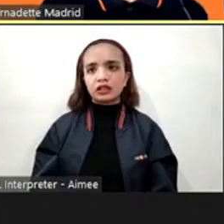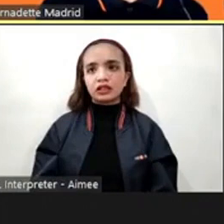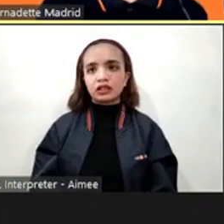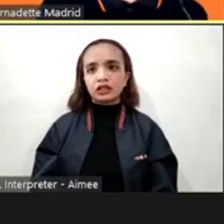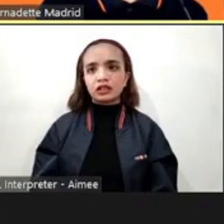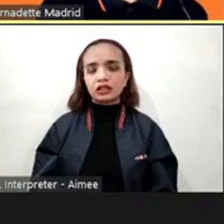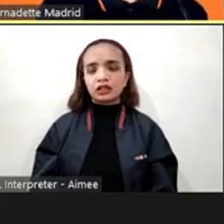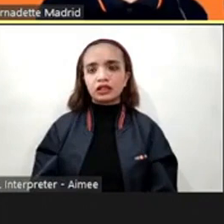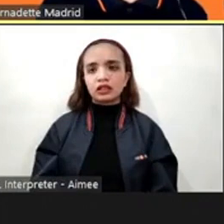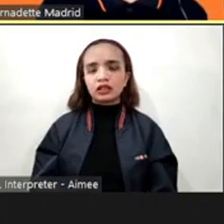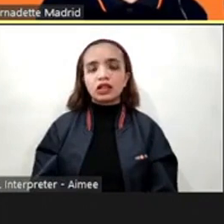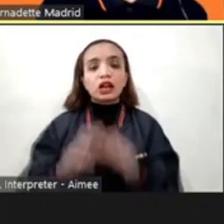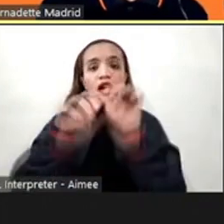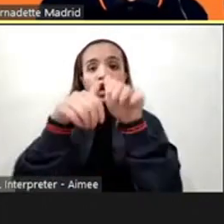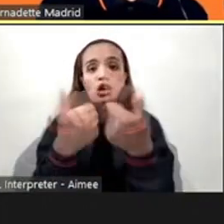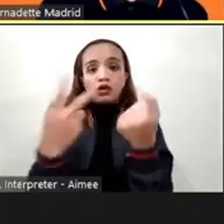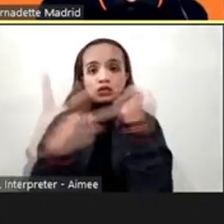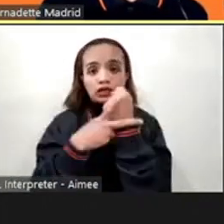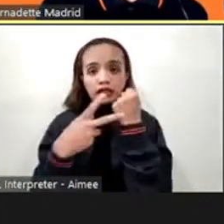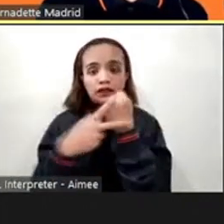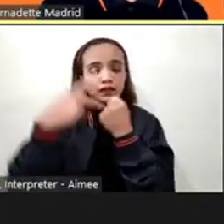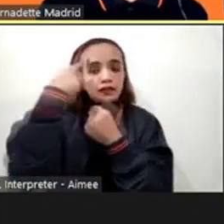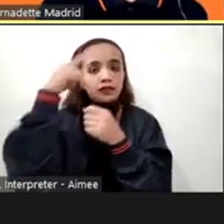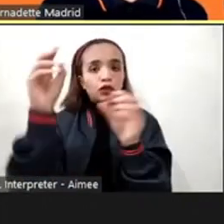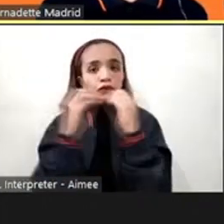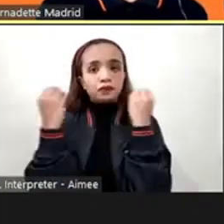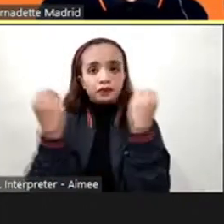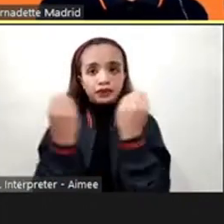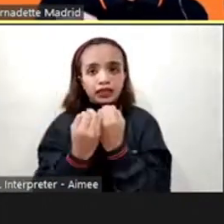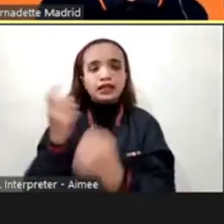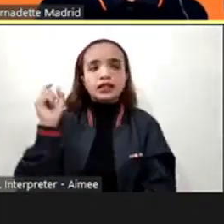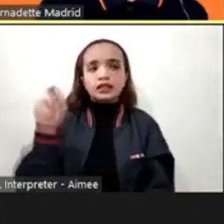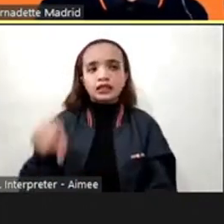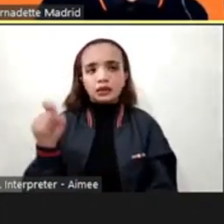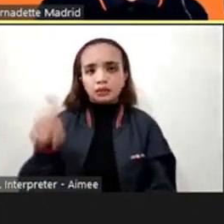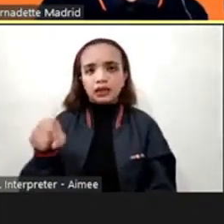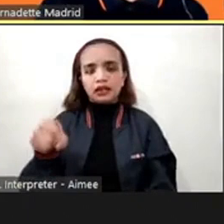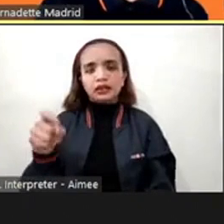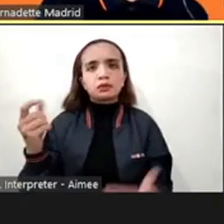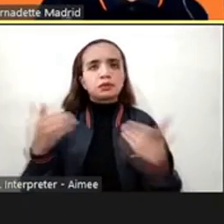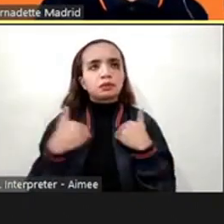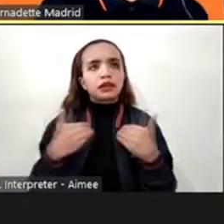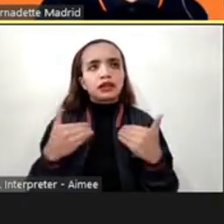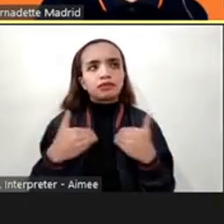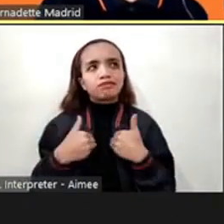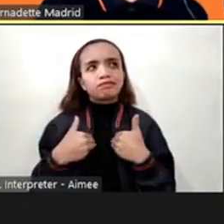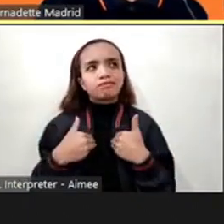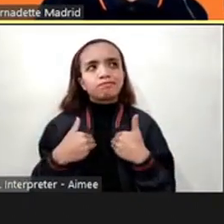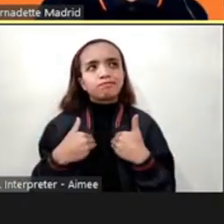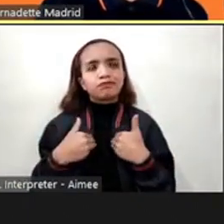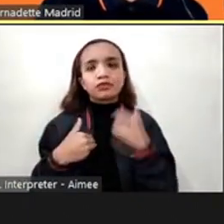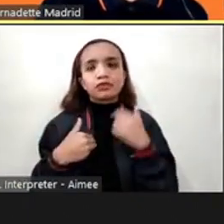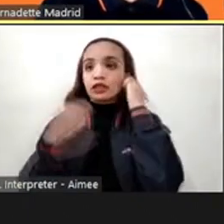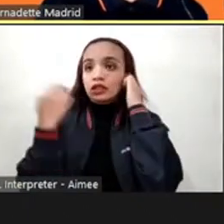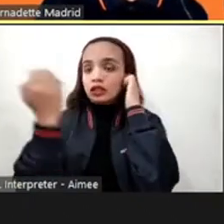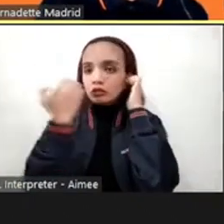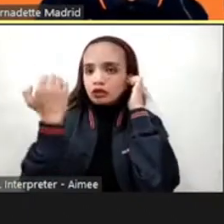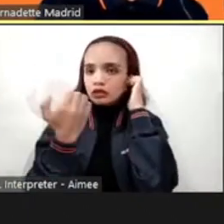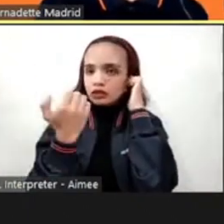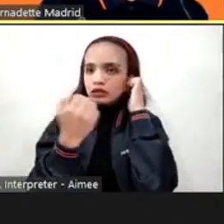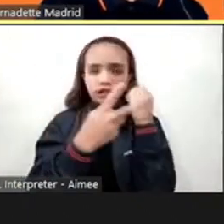for organizations is that you should have at least in your emergency